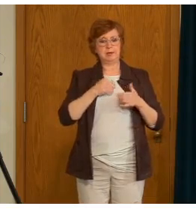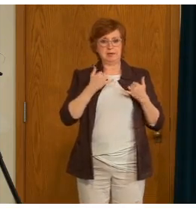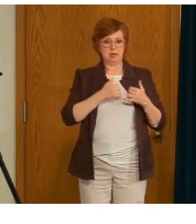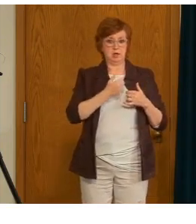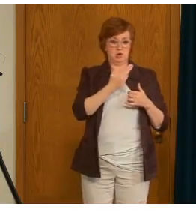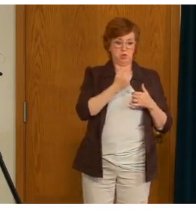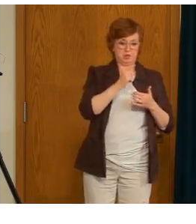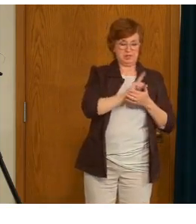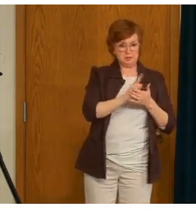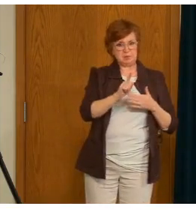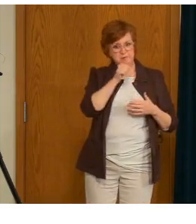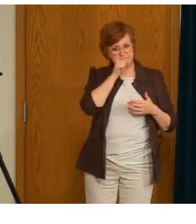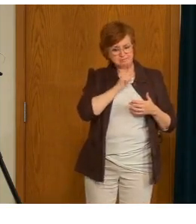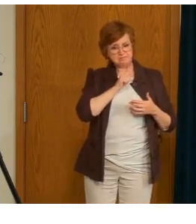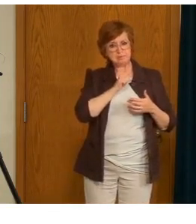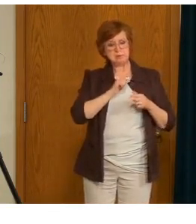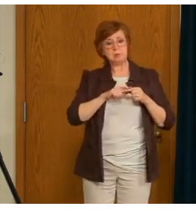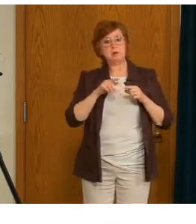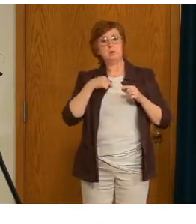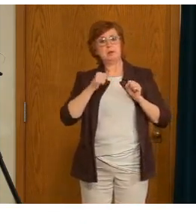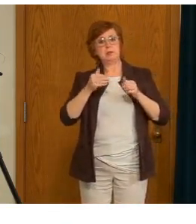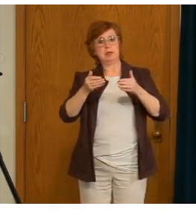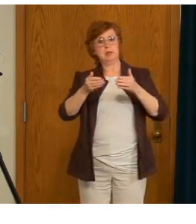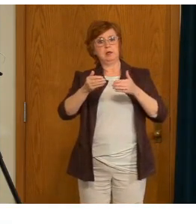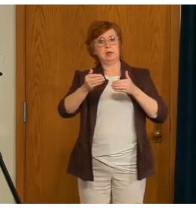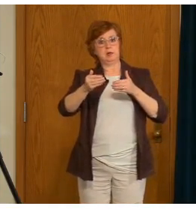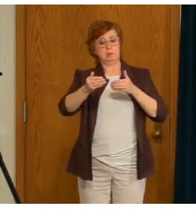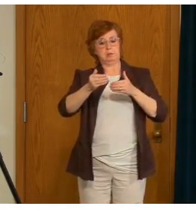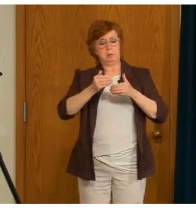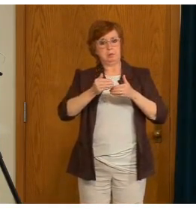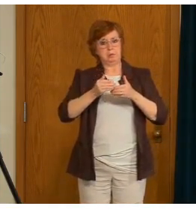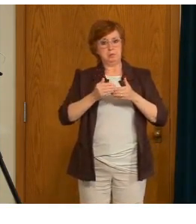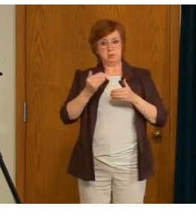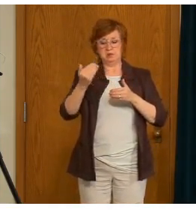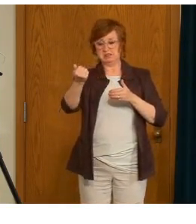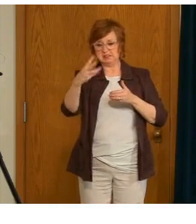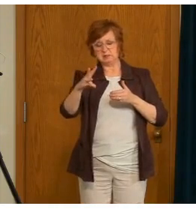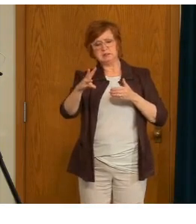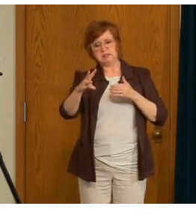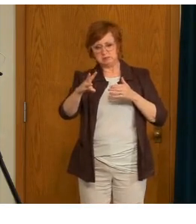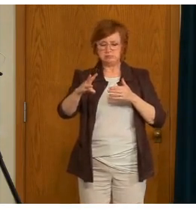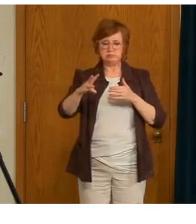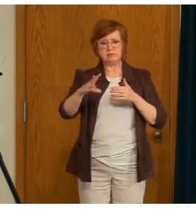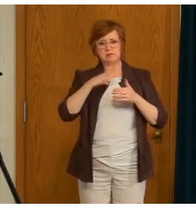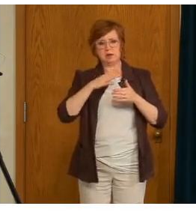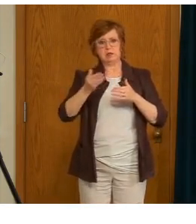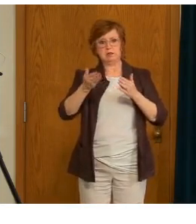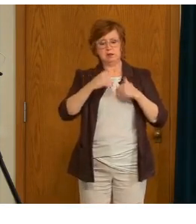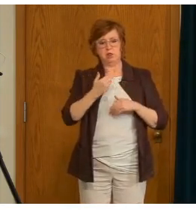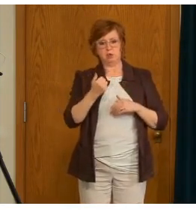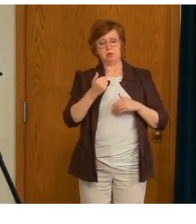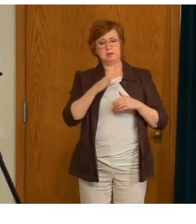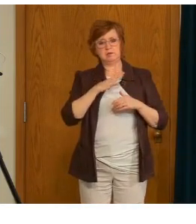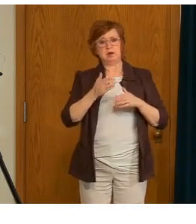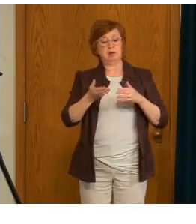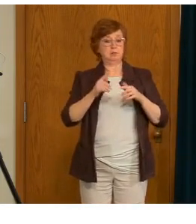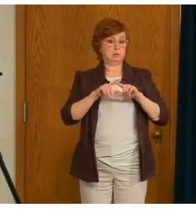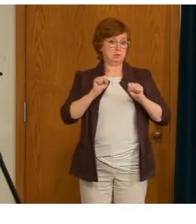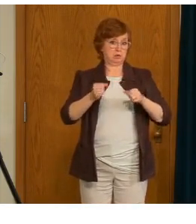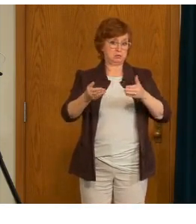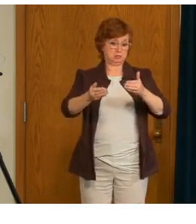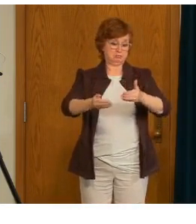weeks down to the manufacturer recommended minimum interval between first and second doses, which is 3 or 4 weeks, depending